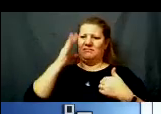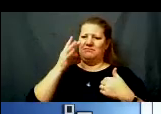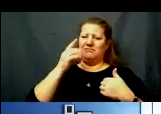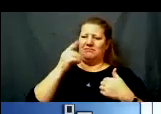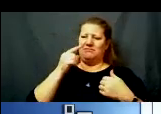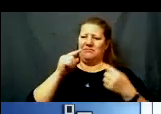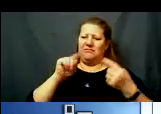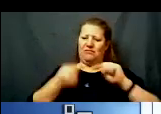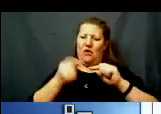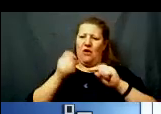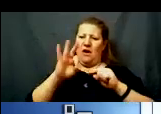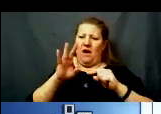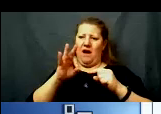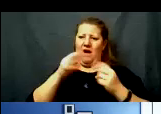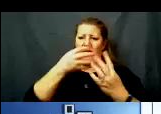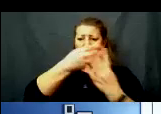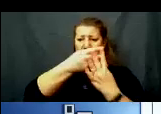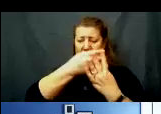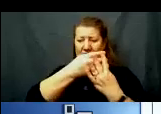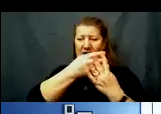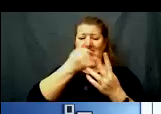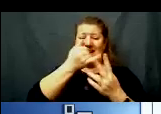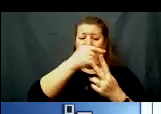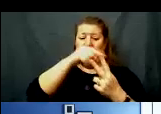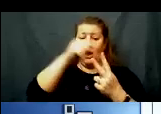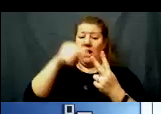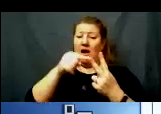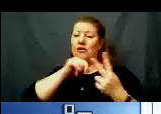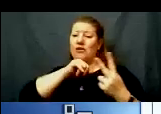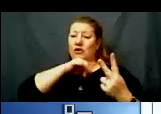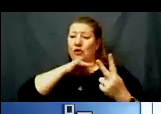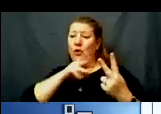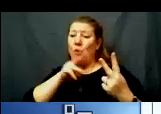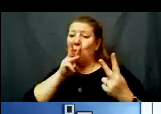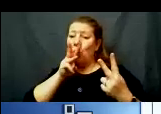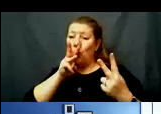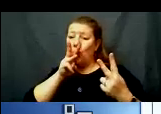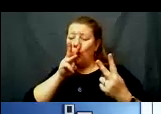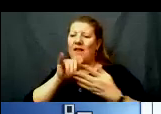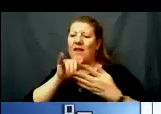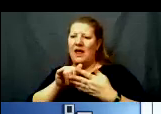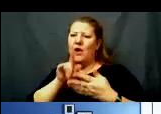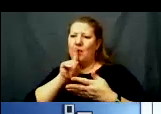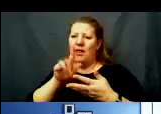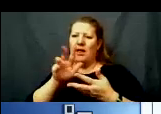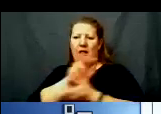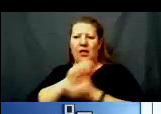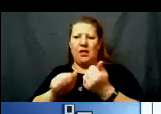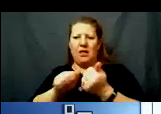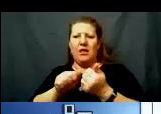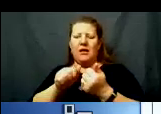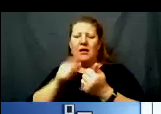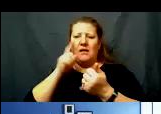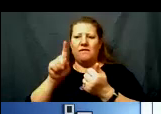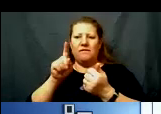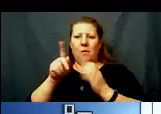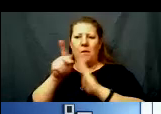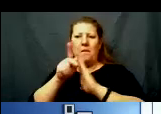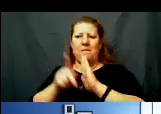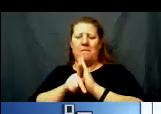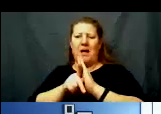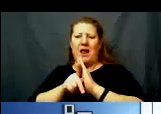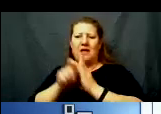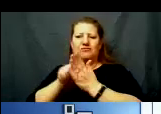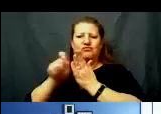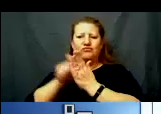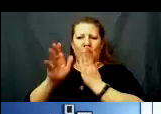being exposed to contaminated water that was at a level that it really raised red flags for policymakers.